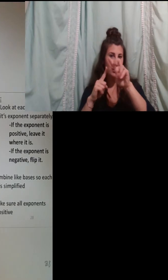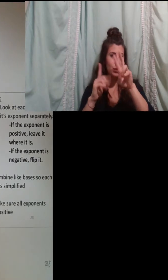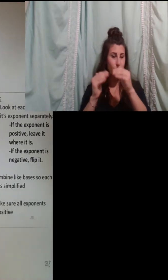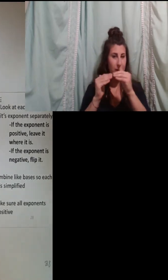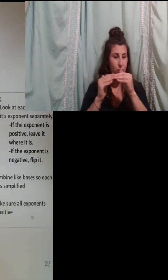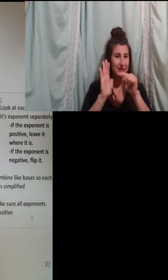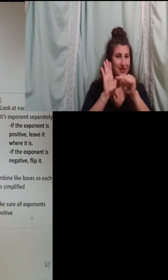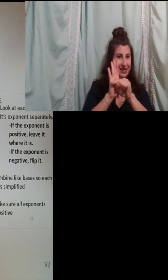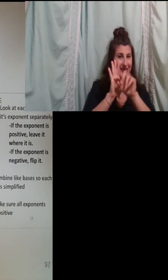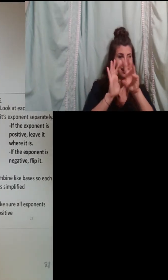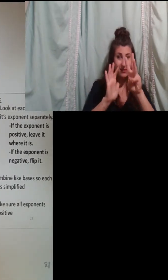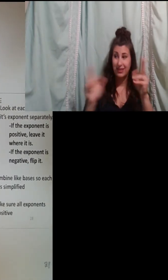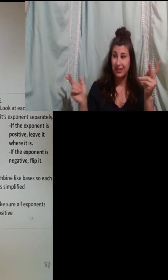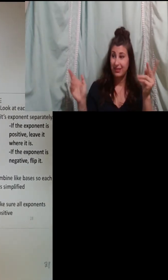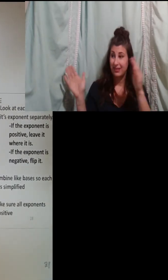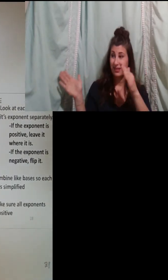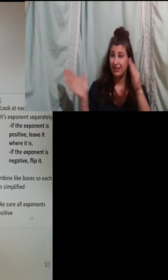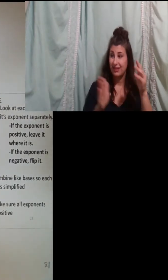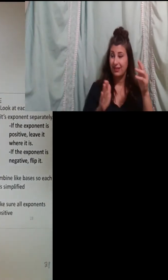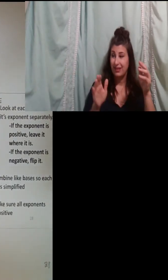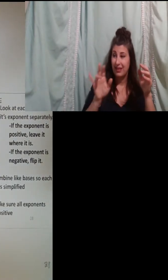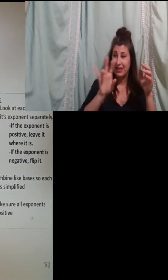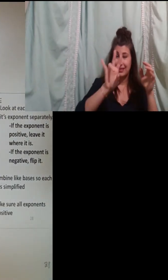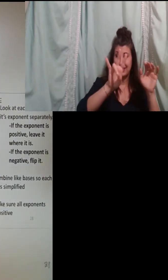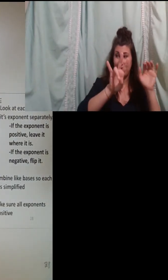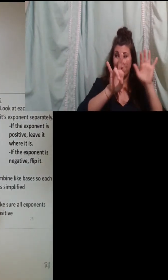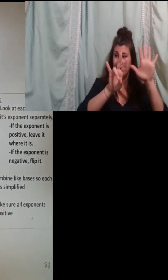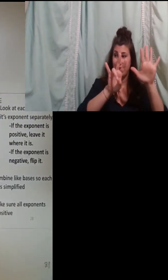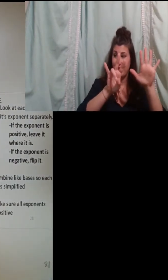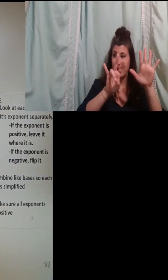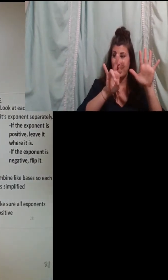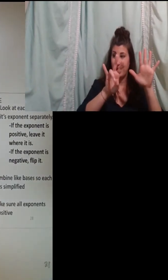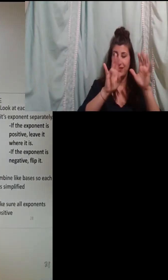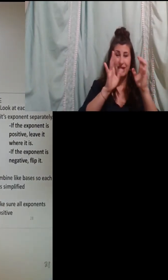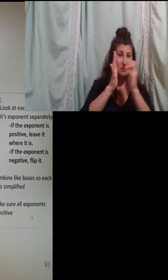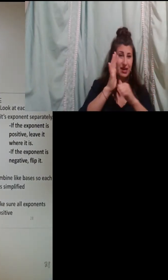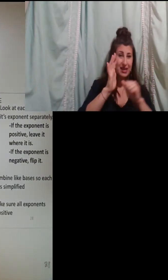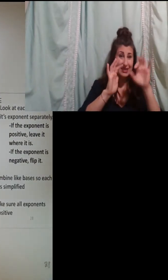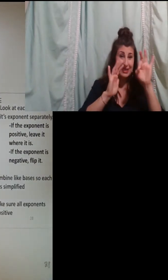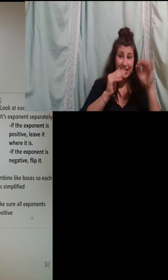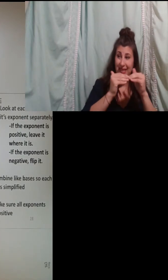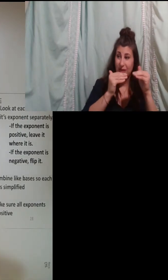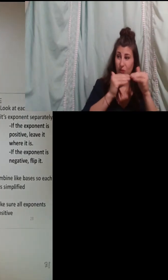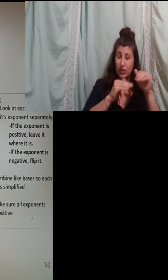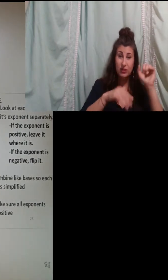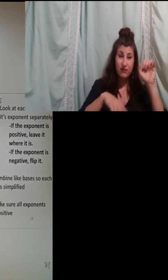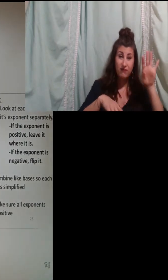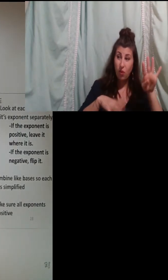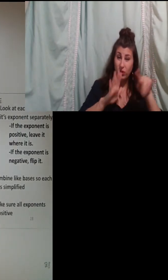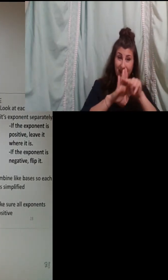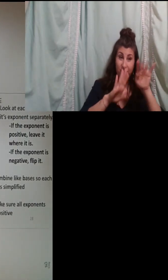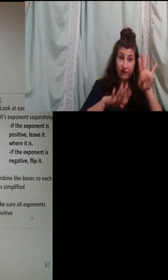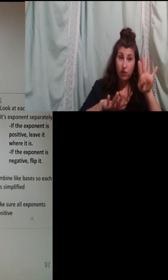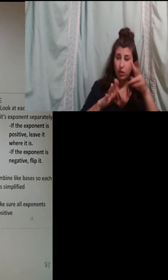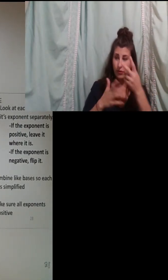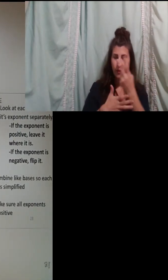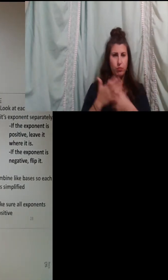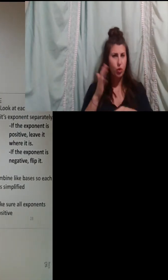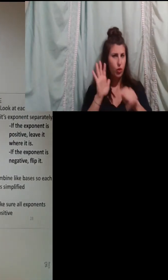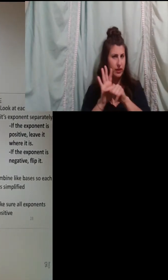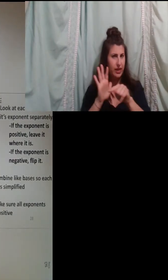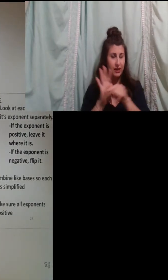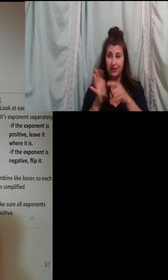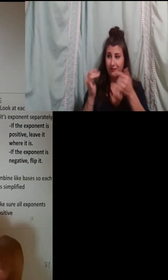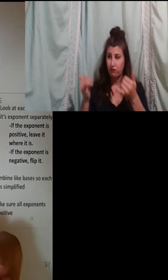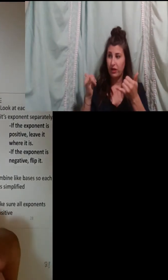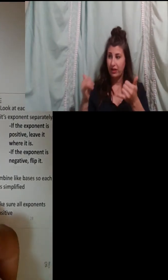Times 7, and this is 5 minus 9. That's negative 4. So negative 4. They're both negatives.